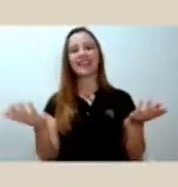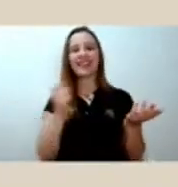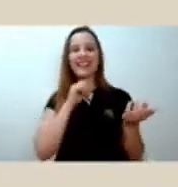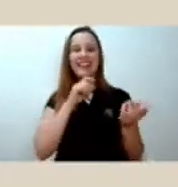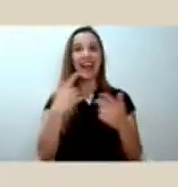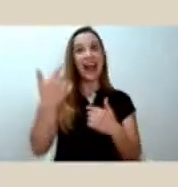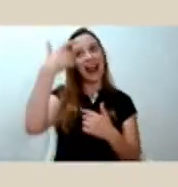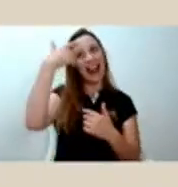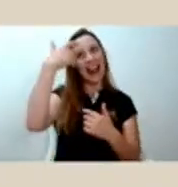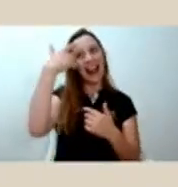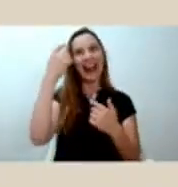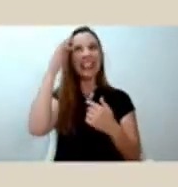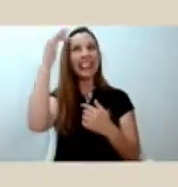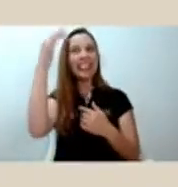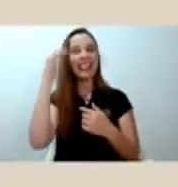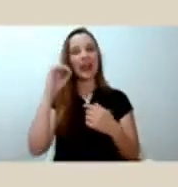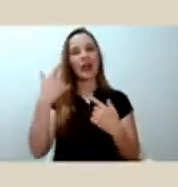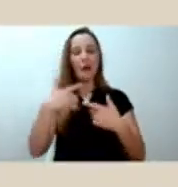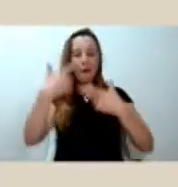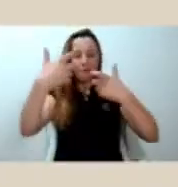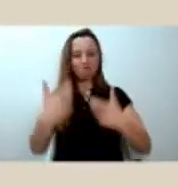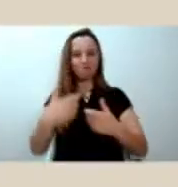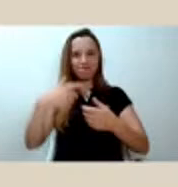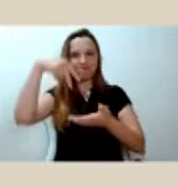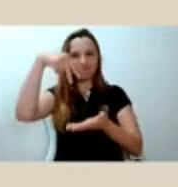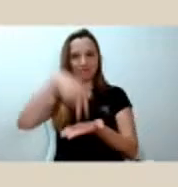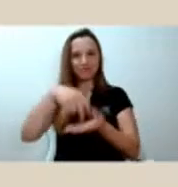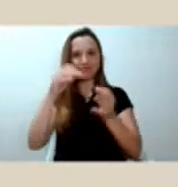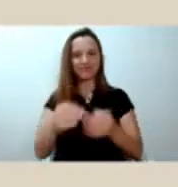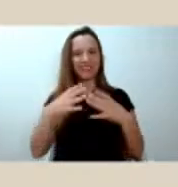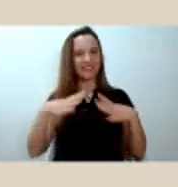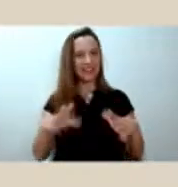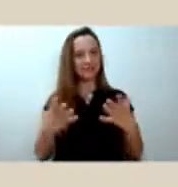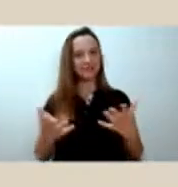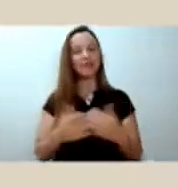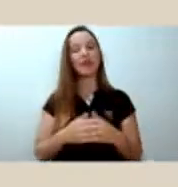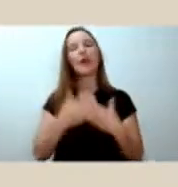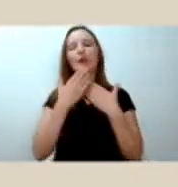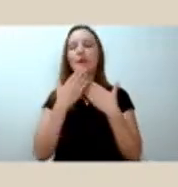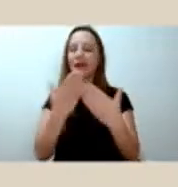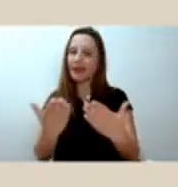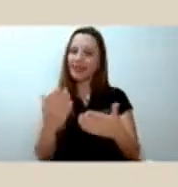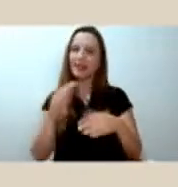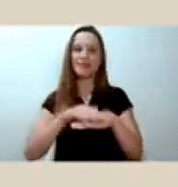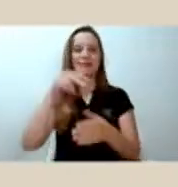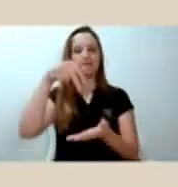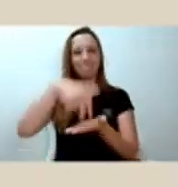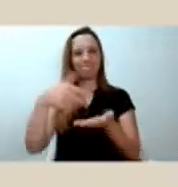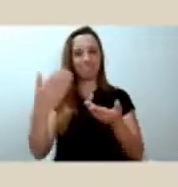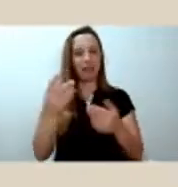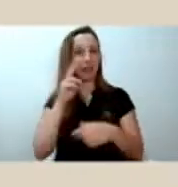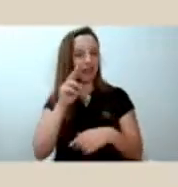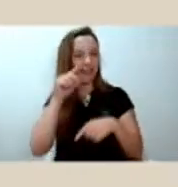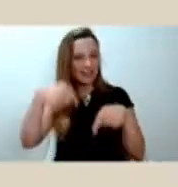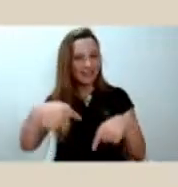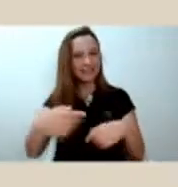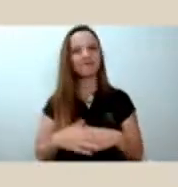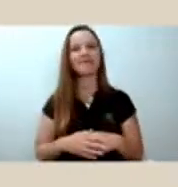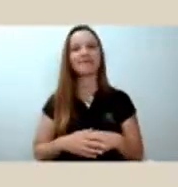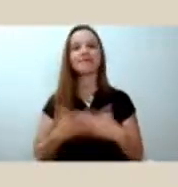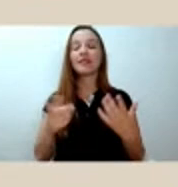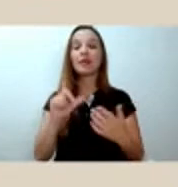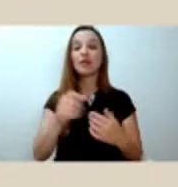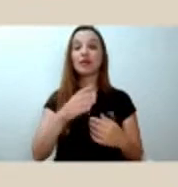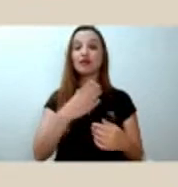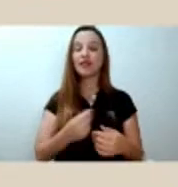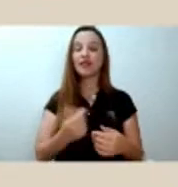So we really want to say that we appreciate you being here. The second thing I would like to do is to officially welcome you to tonight's event